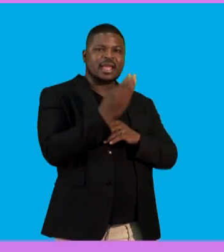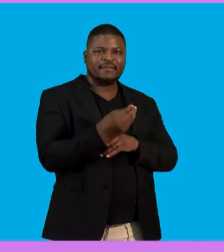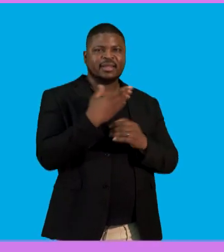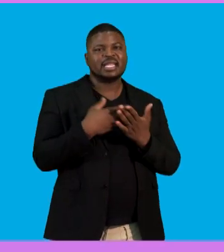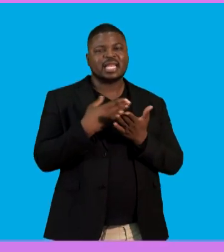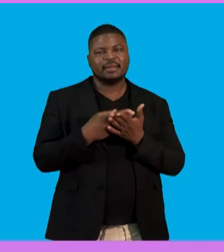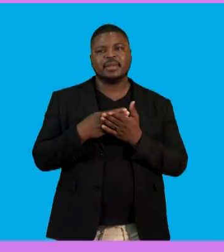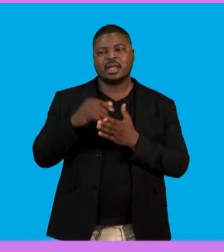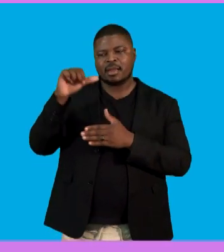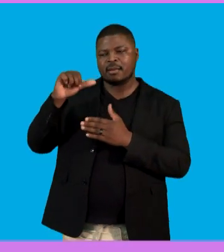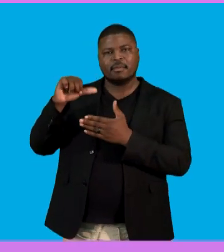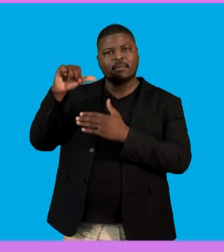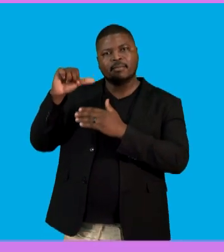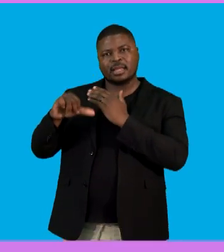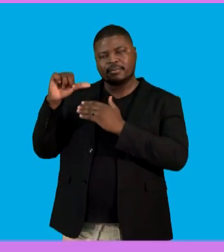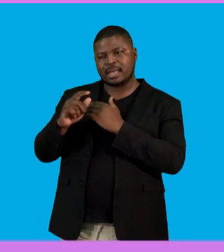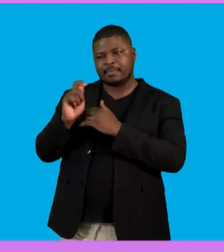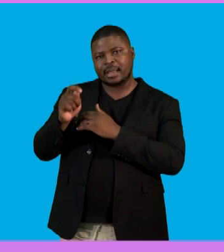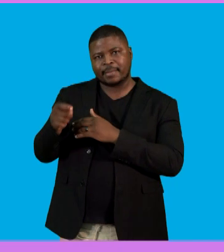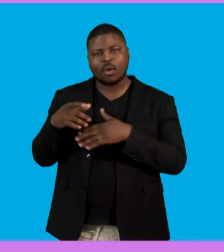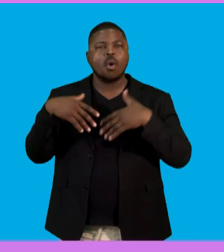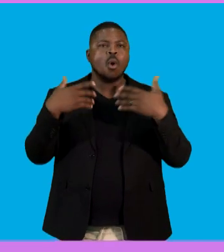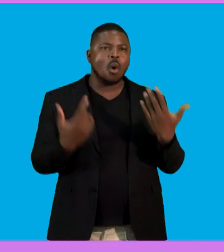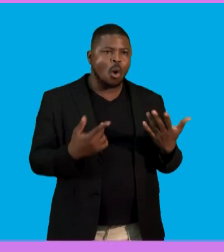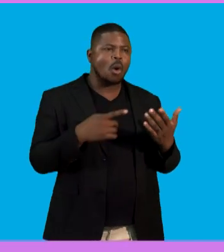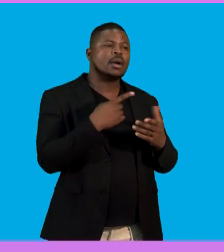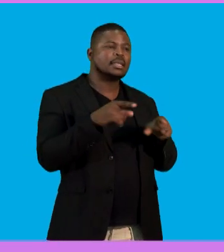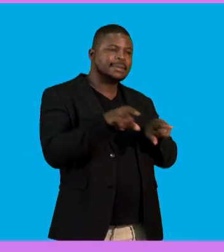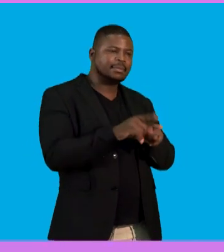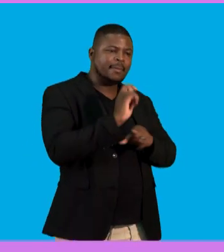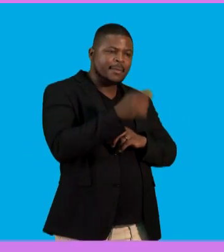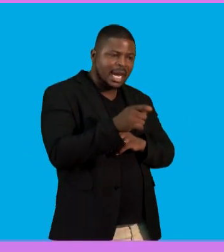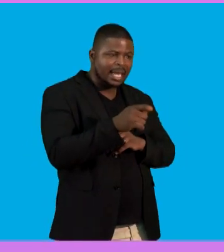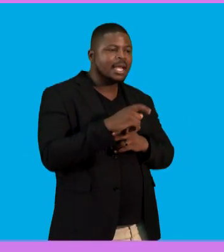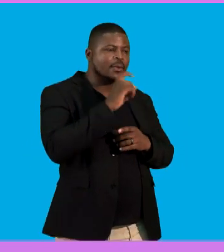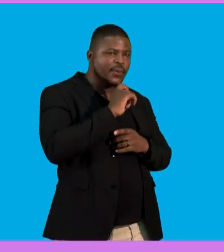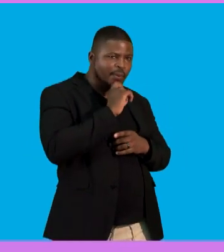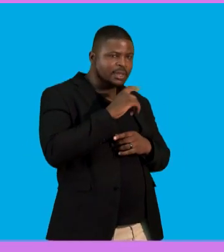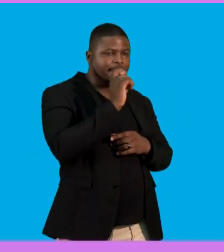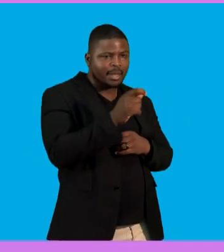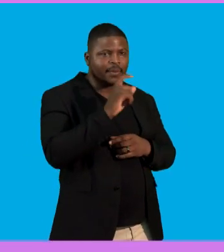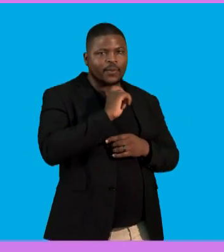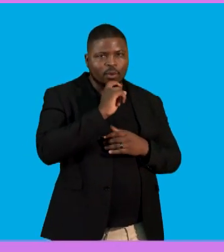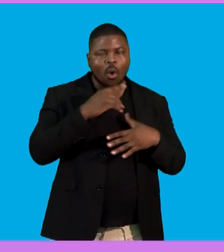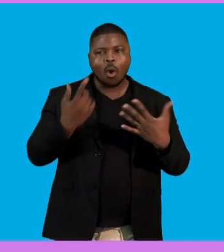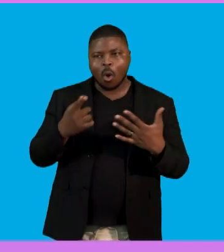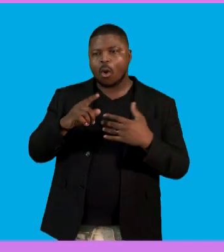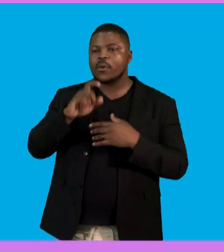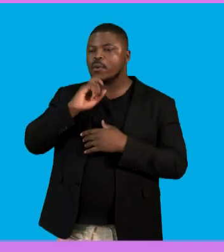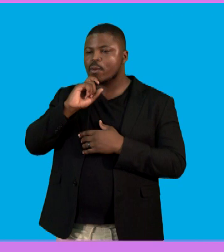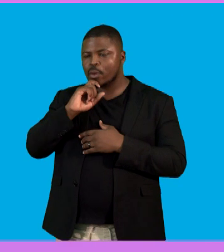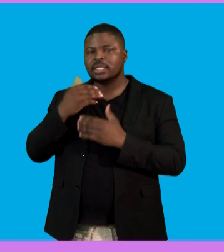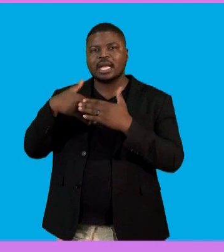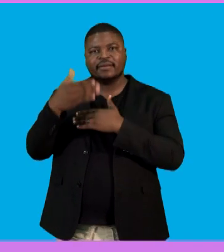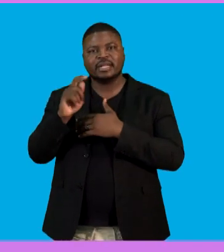a telephone tariff is a prepaid structure, how do we then calculate the cost? The cost is calculated